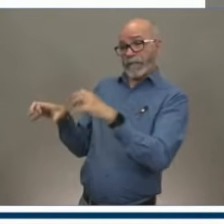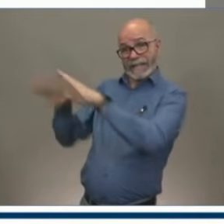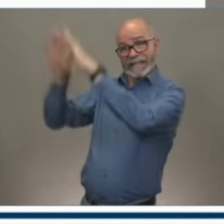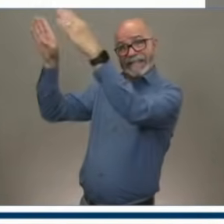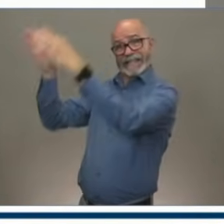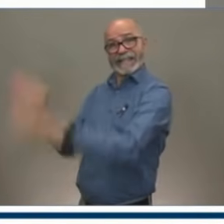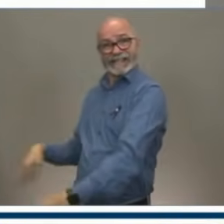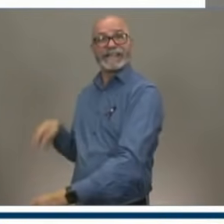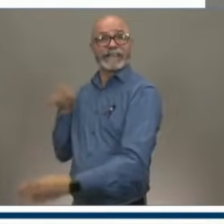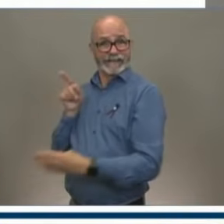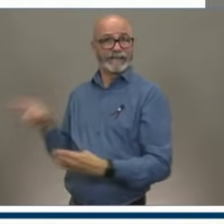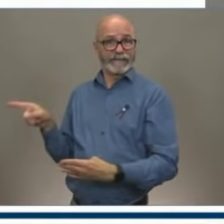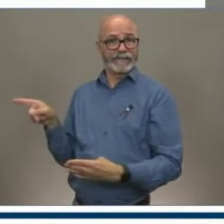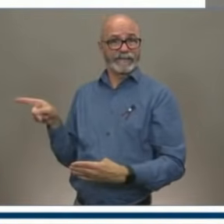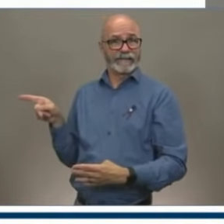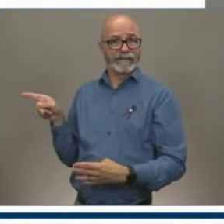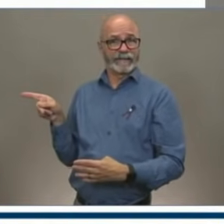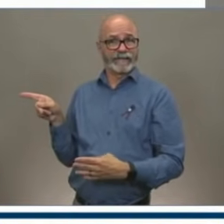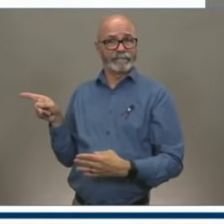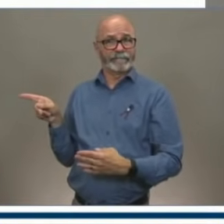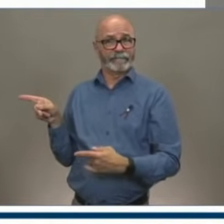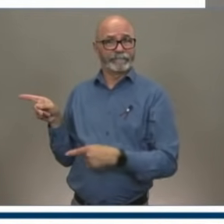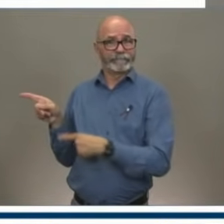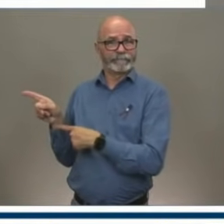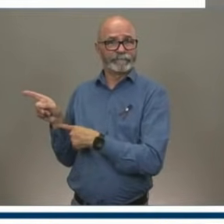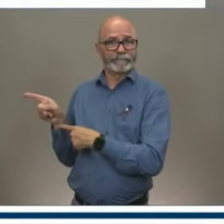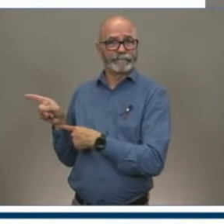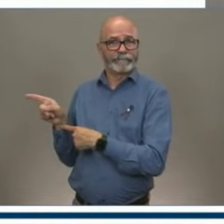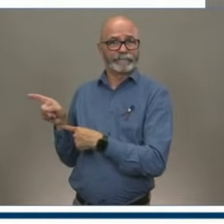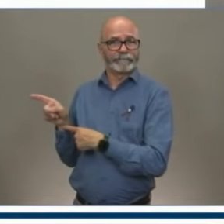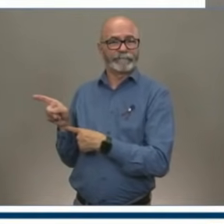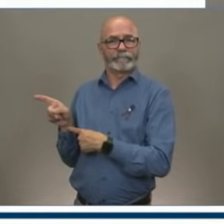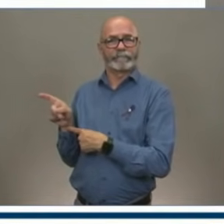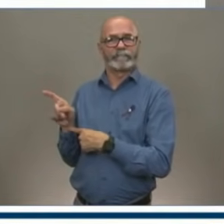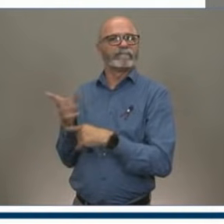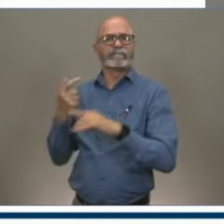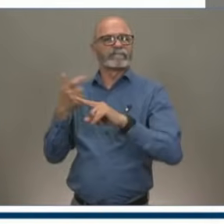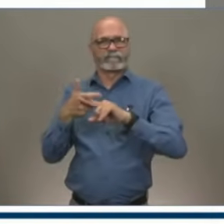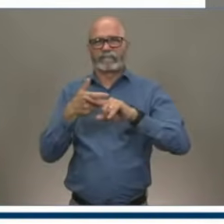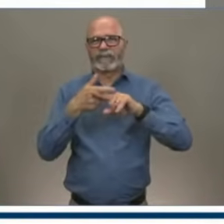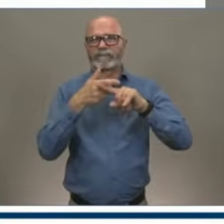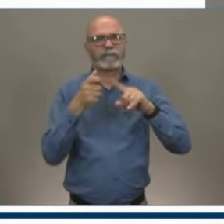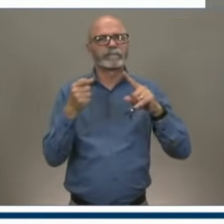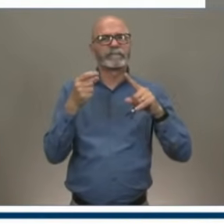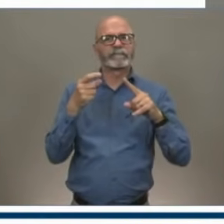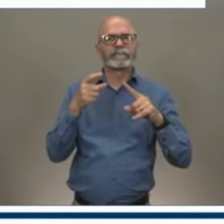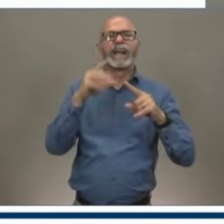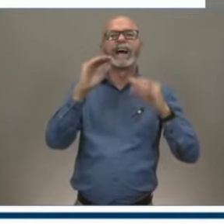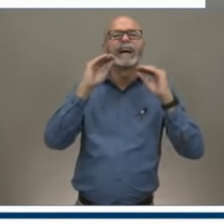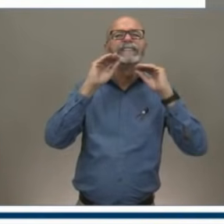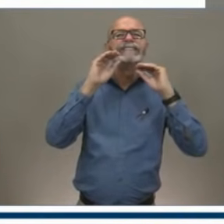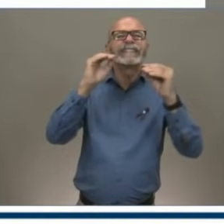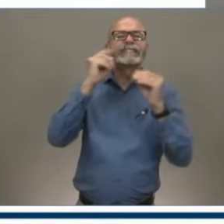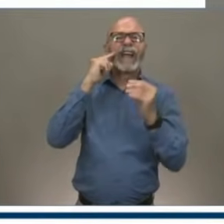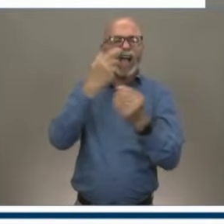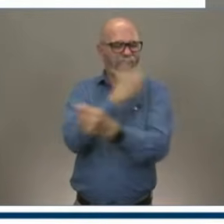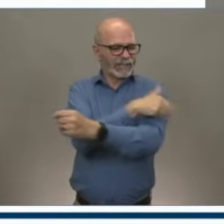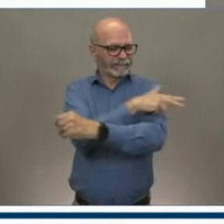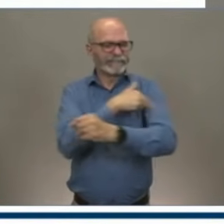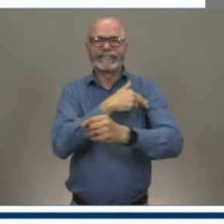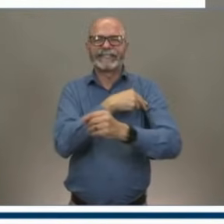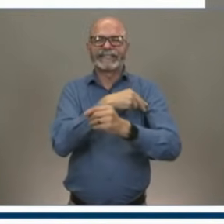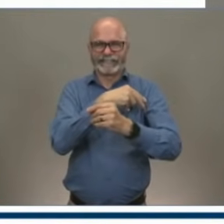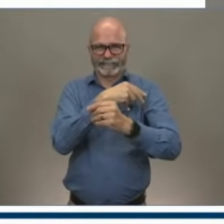the tertiary care and teaching hospital complex here in Halifax. It's already on site. It's been validated and